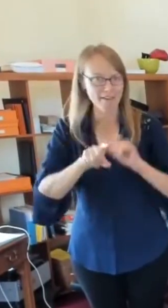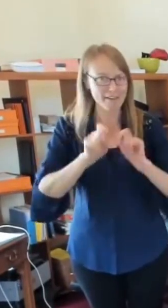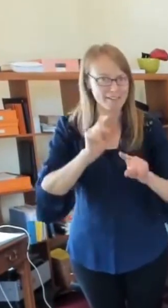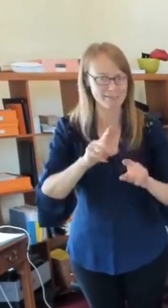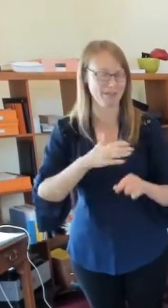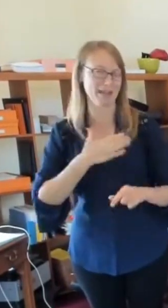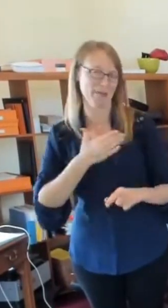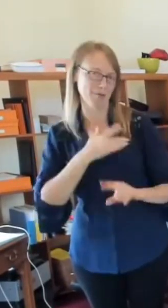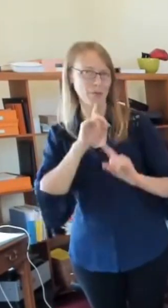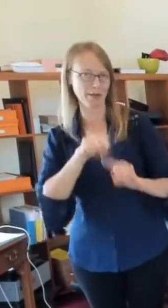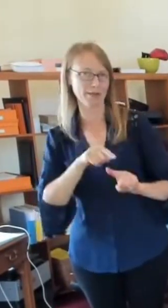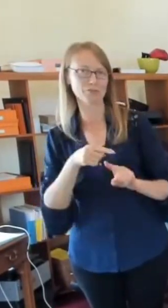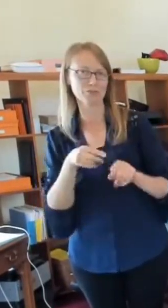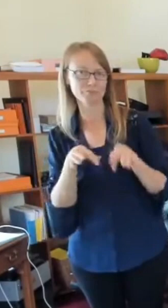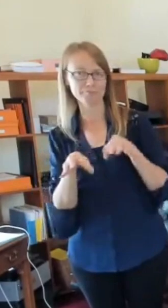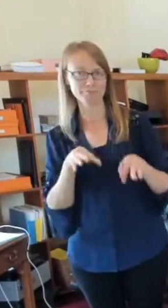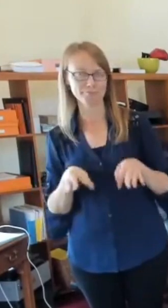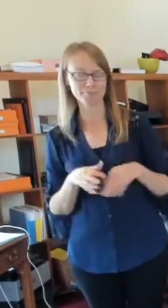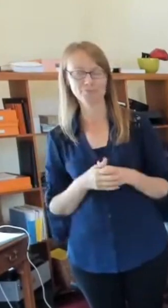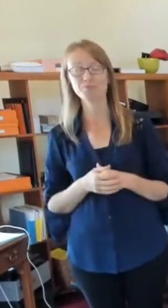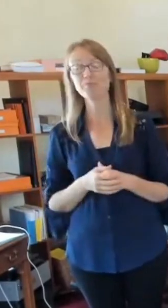second thing, this is kind of